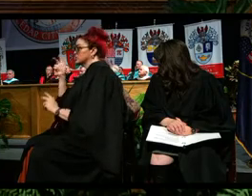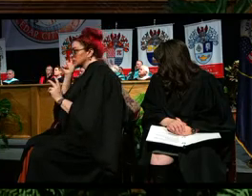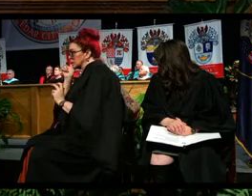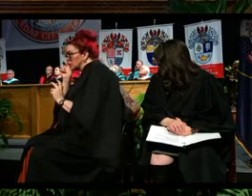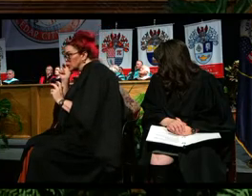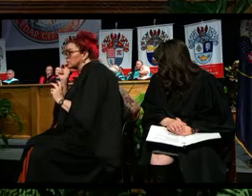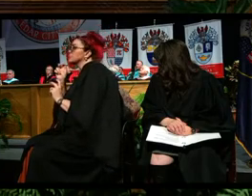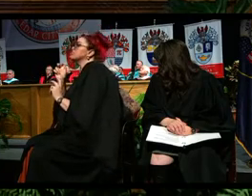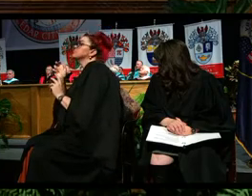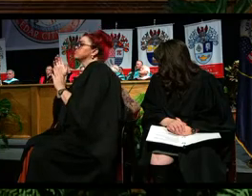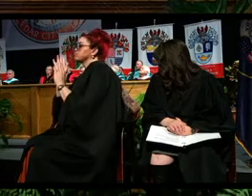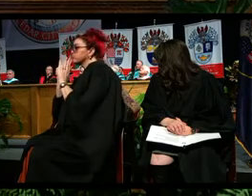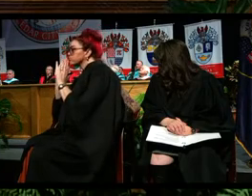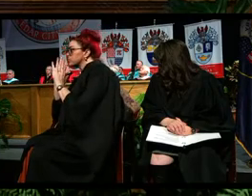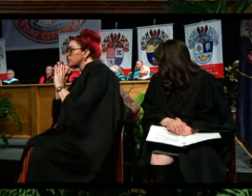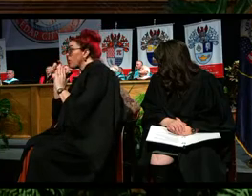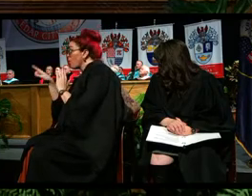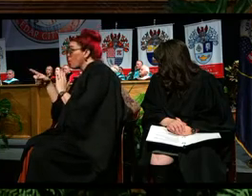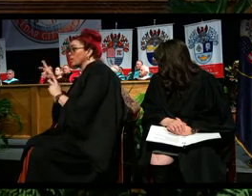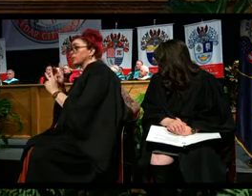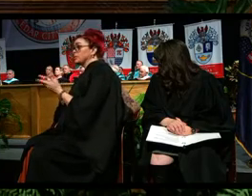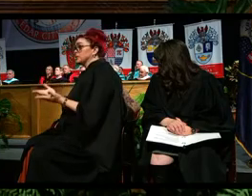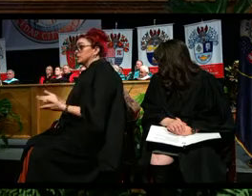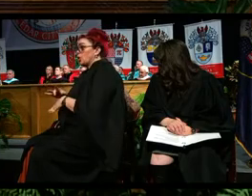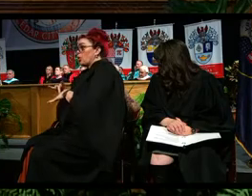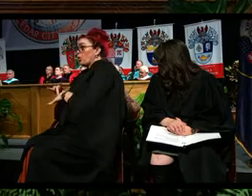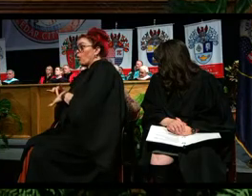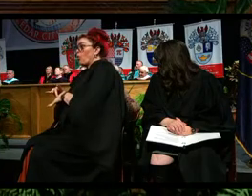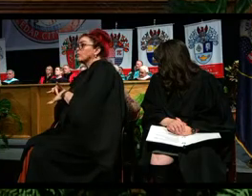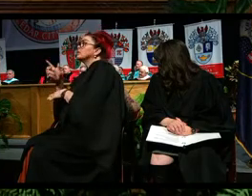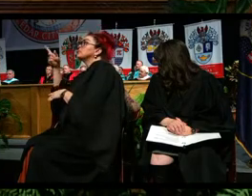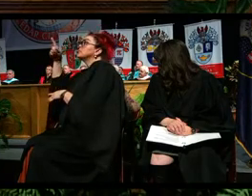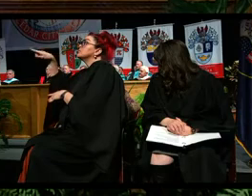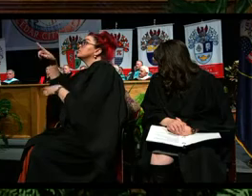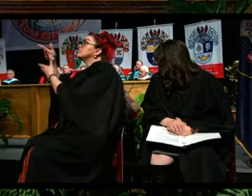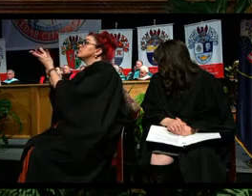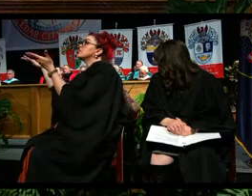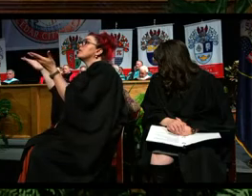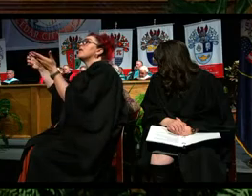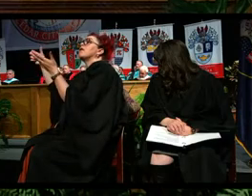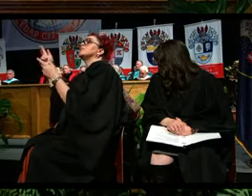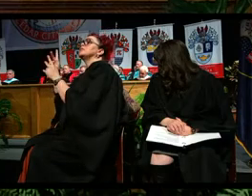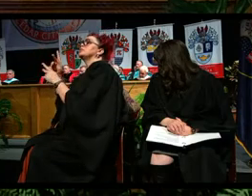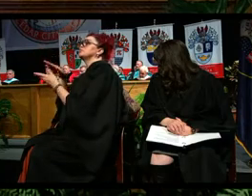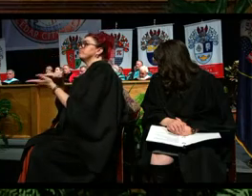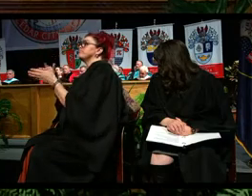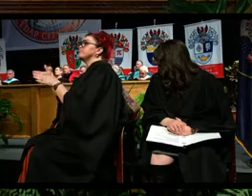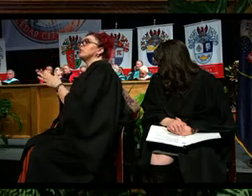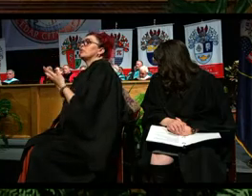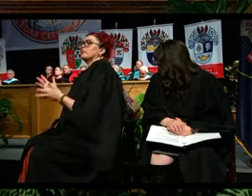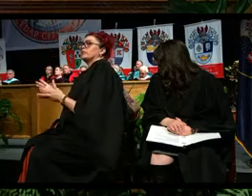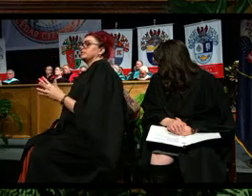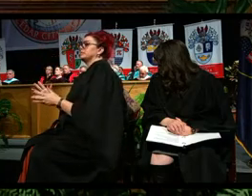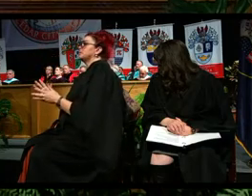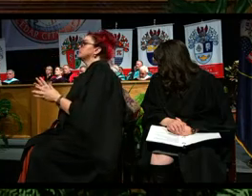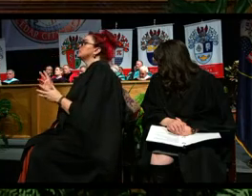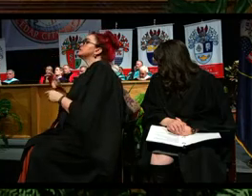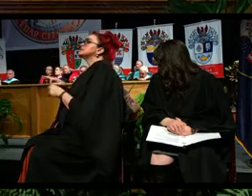listen, not to just people who are here on earth. She'll be able to hear and listen to those who passed on, the spirit